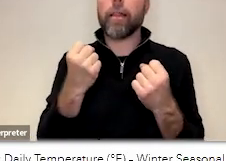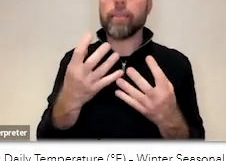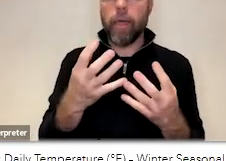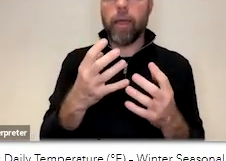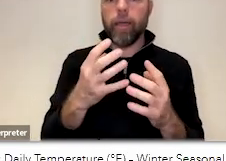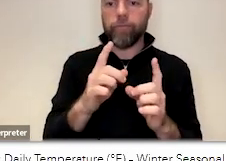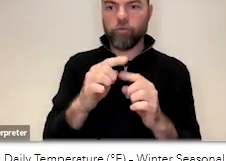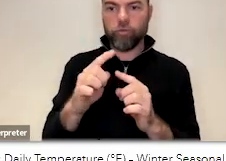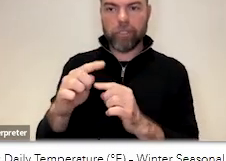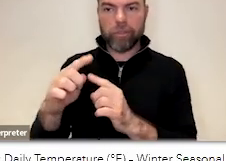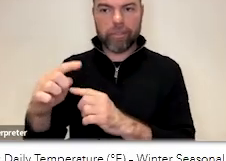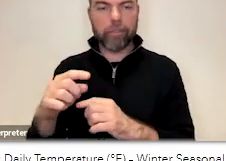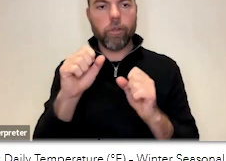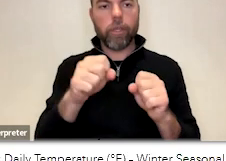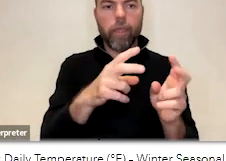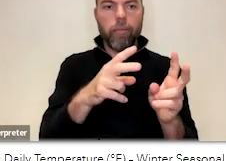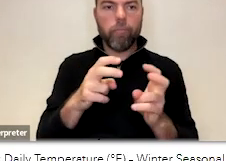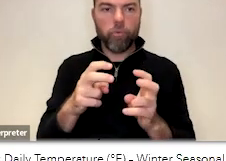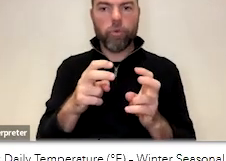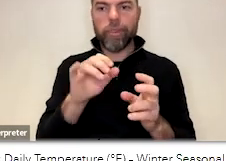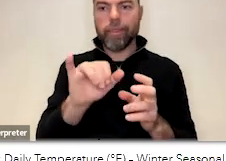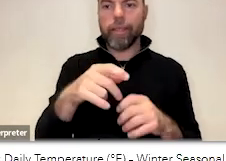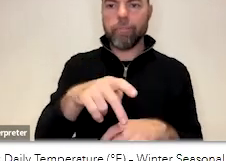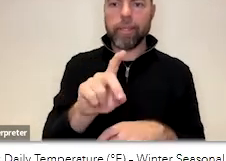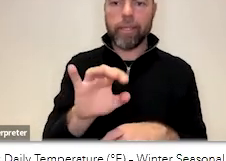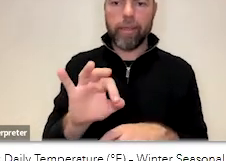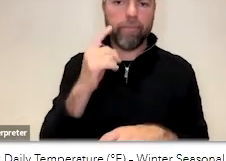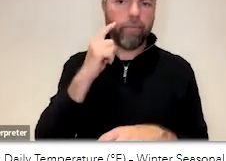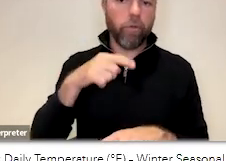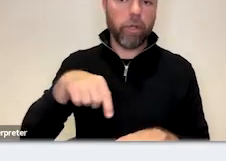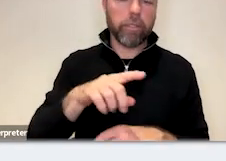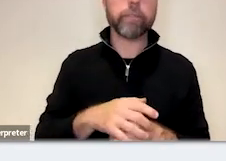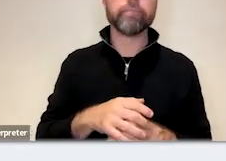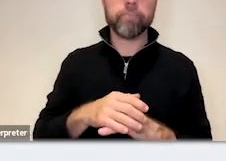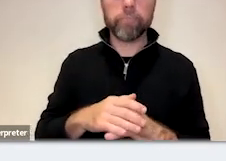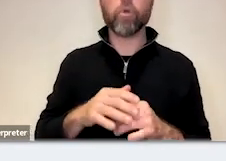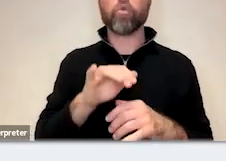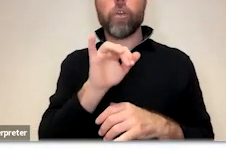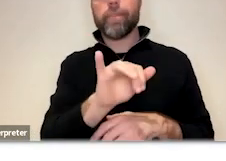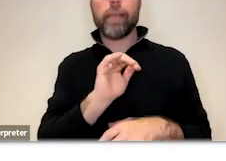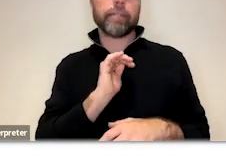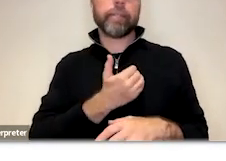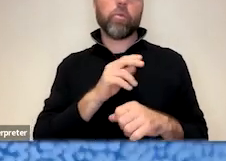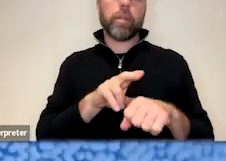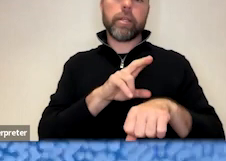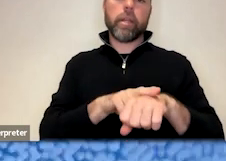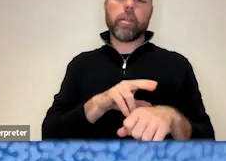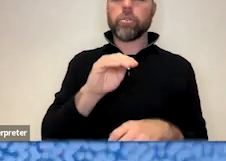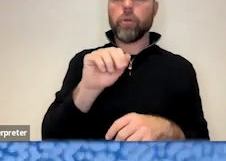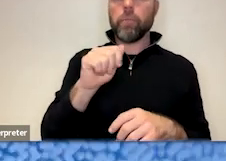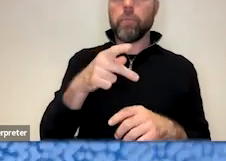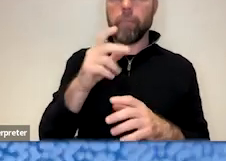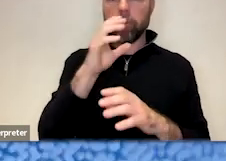cells here, and we'll be able to pull that PDF for us. All right, so that is our National Map Explorers. And